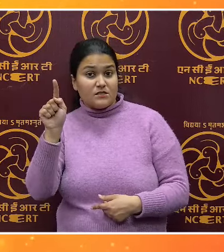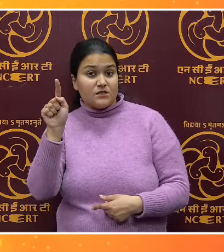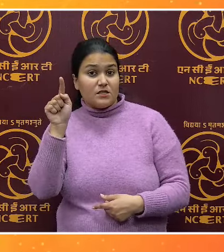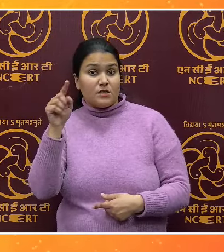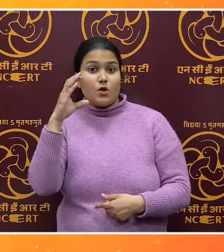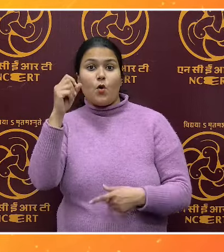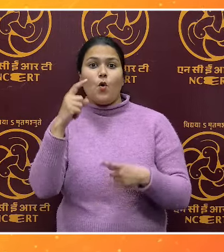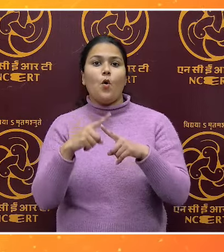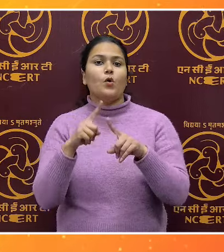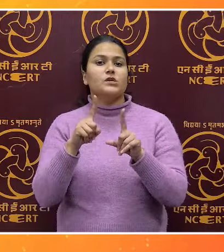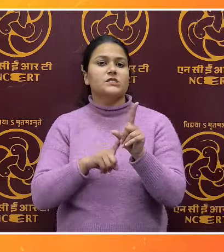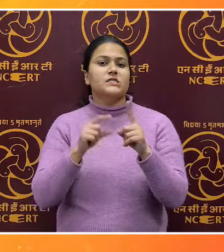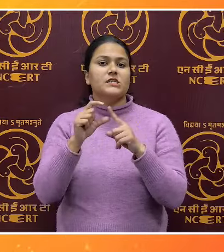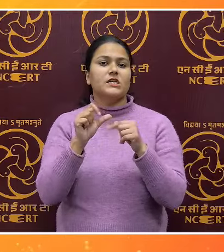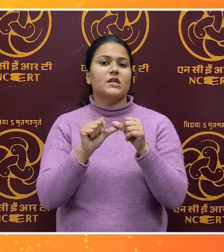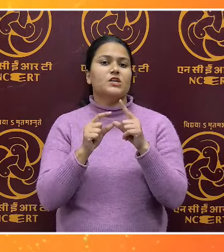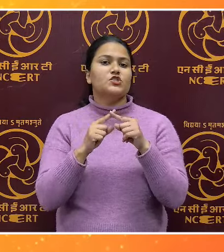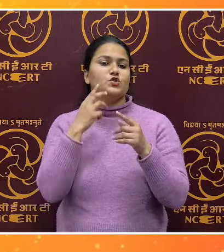number.